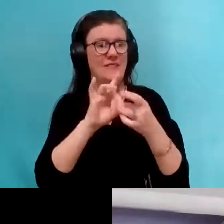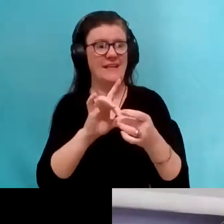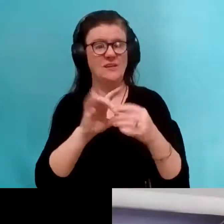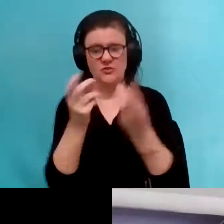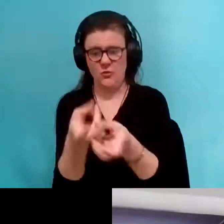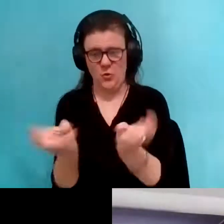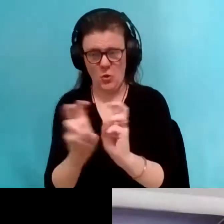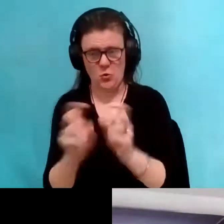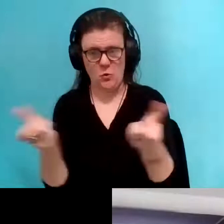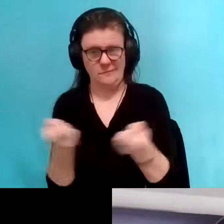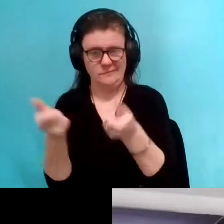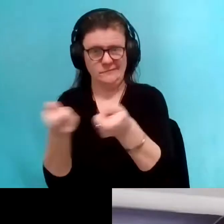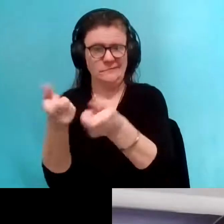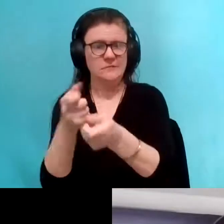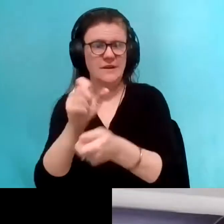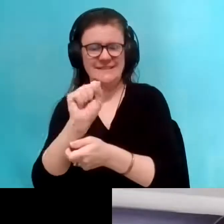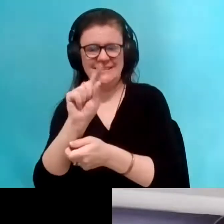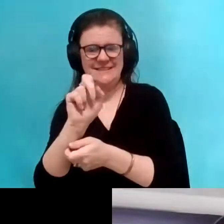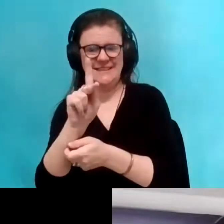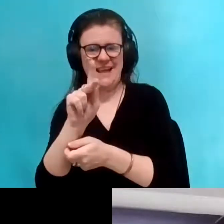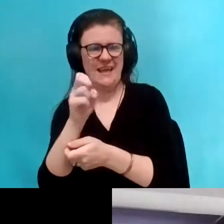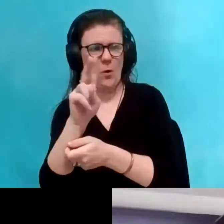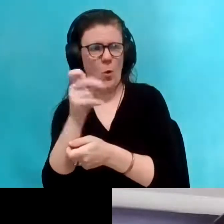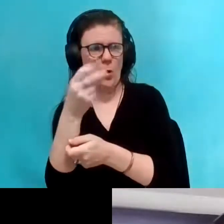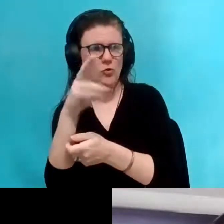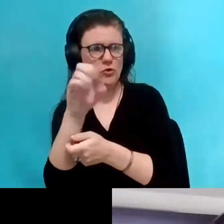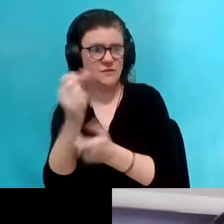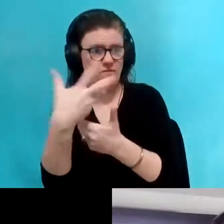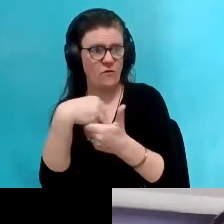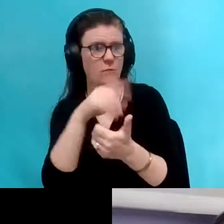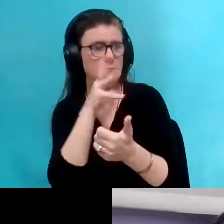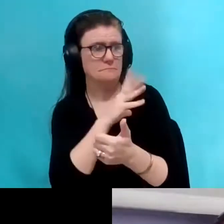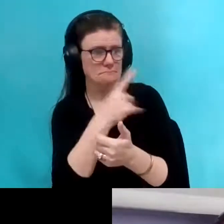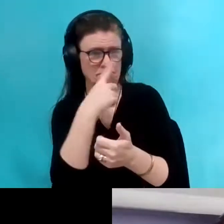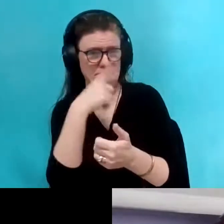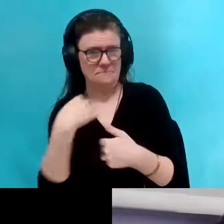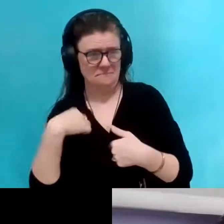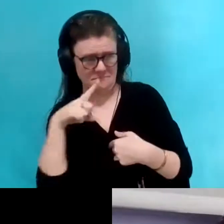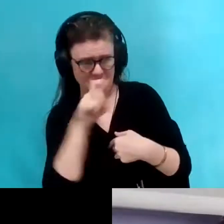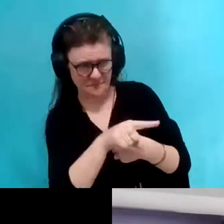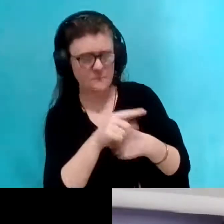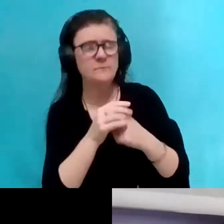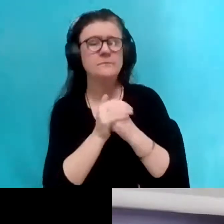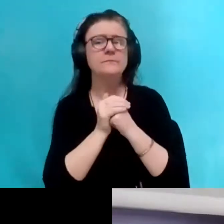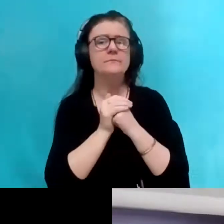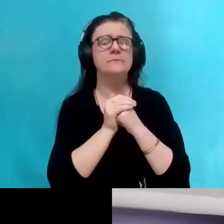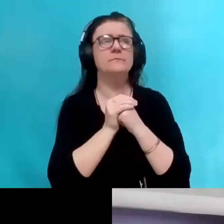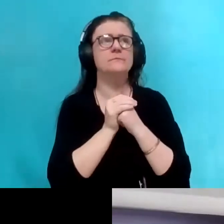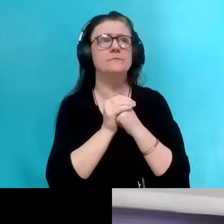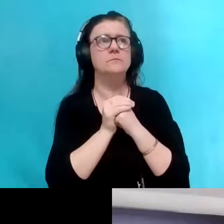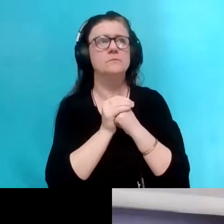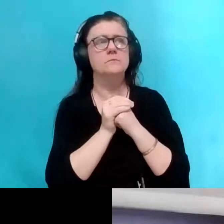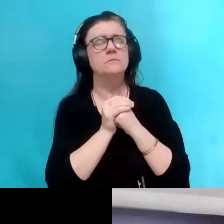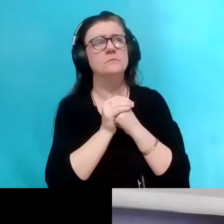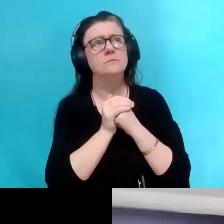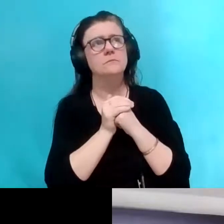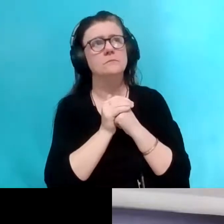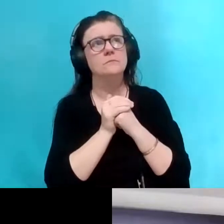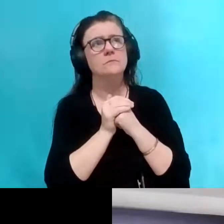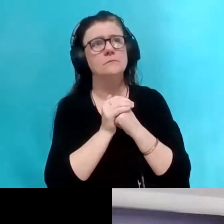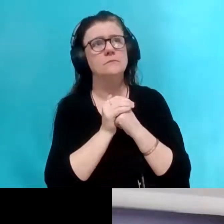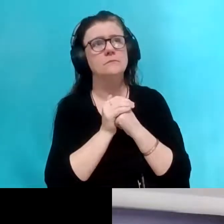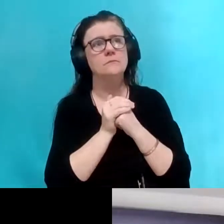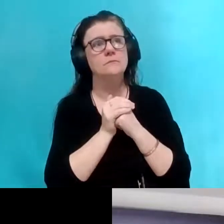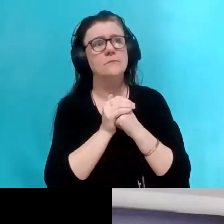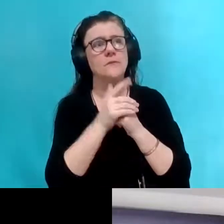jump in with a question first, invoking moderator's privilege, if that's okay. So how easy was it to get this as